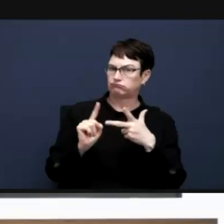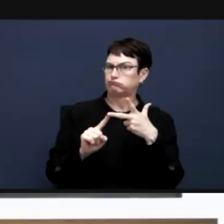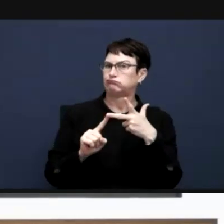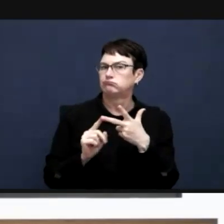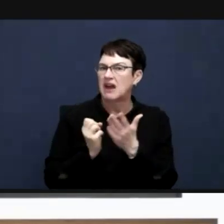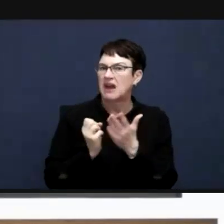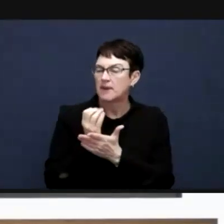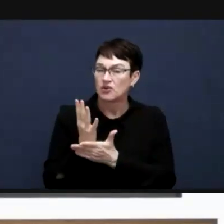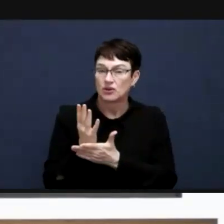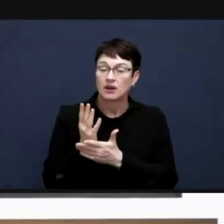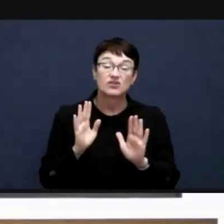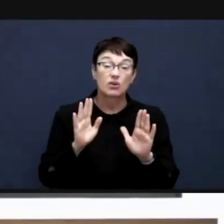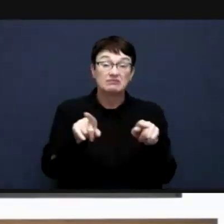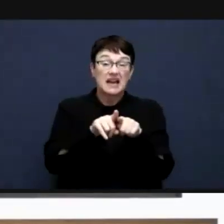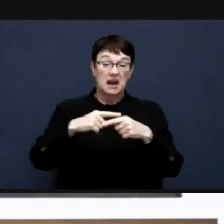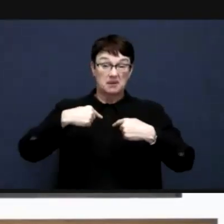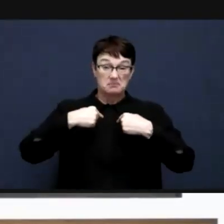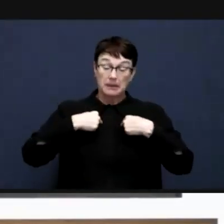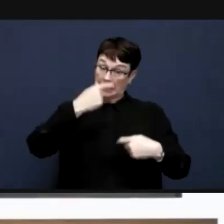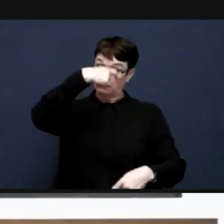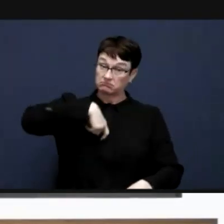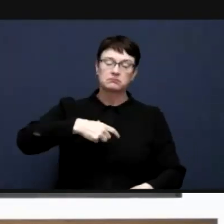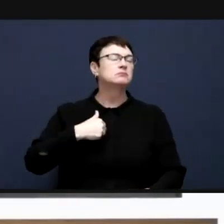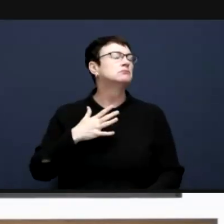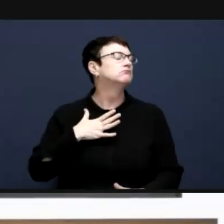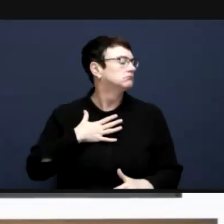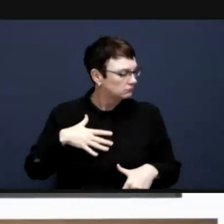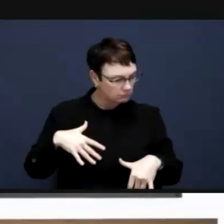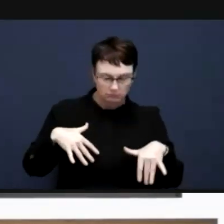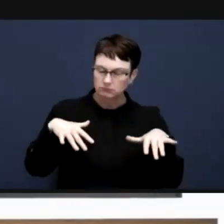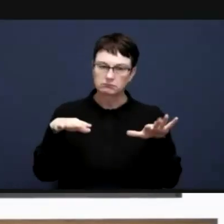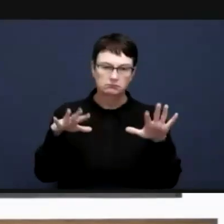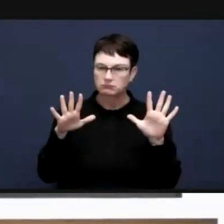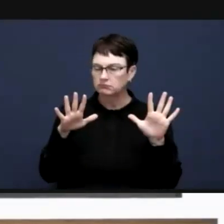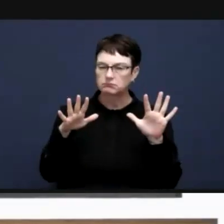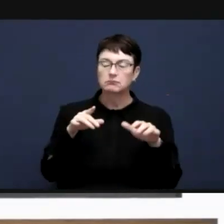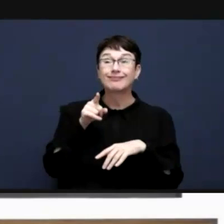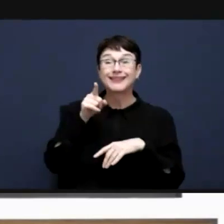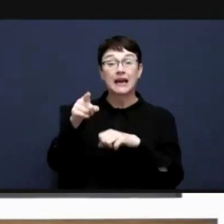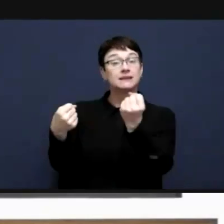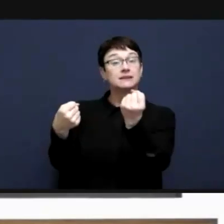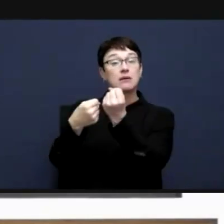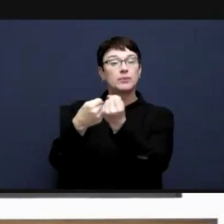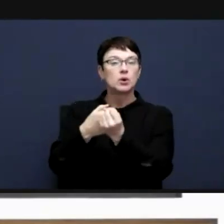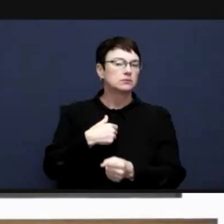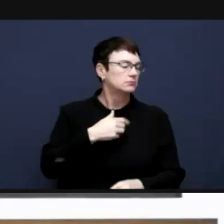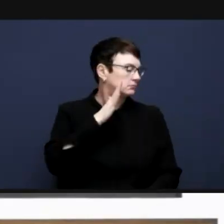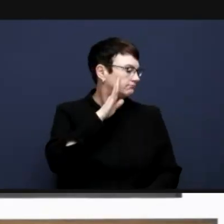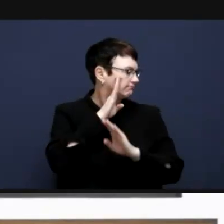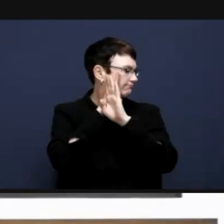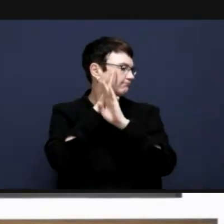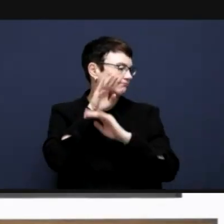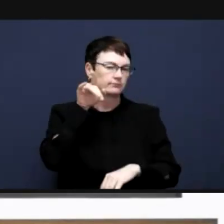instructions or use support services. So and my wife hates that, but when I do need it, then I